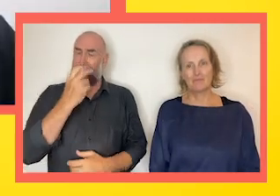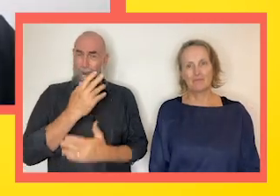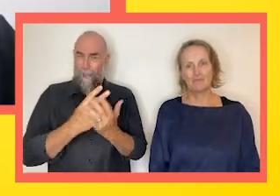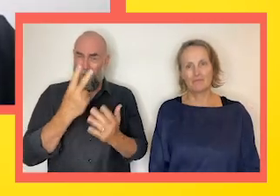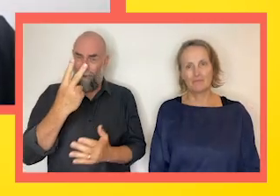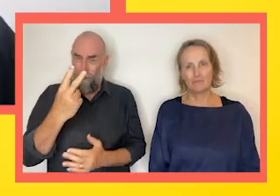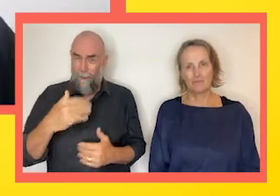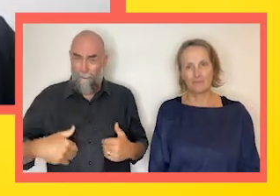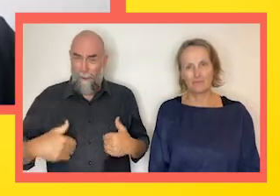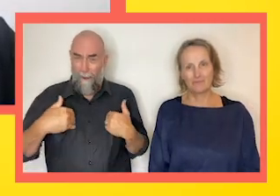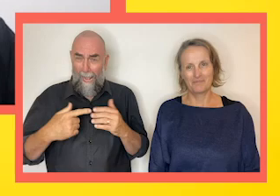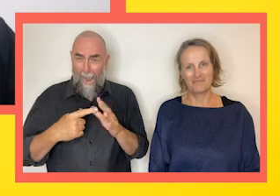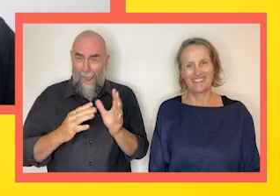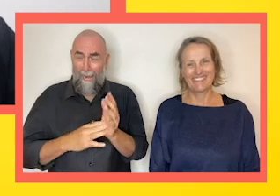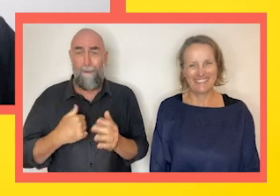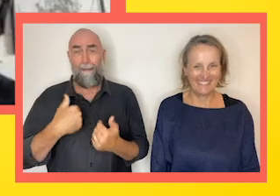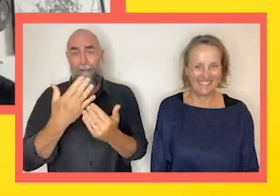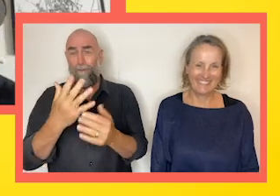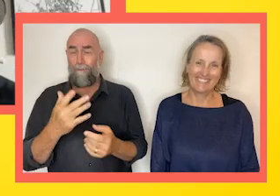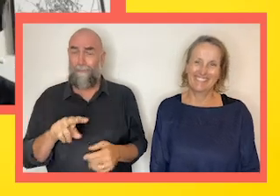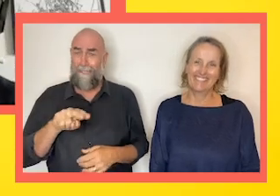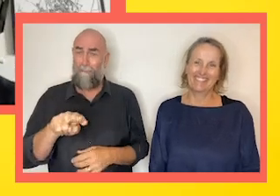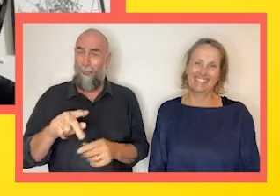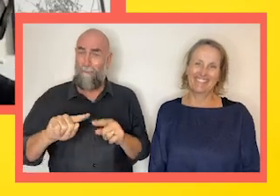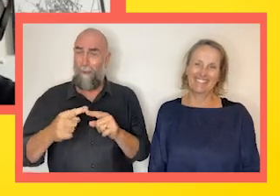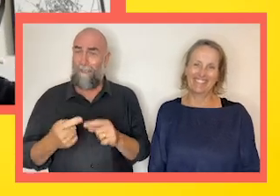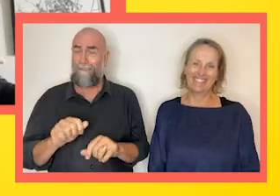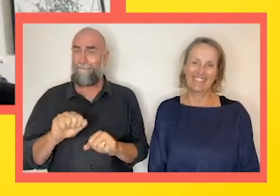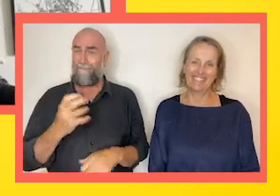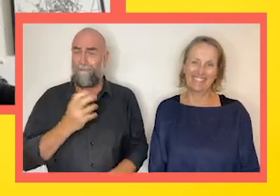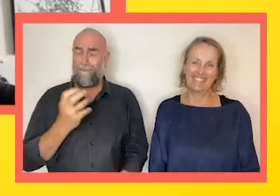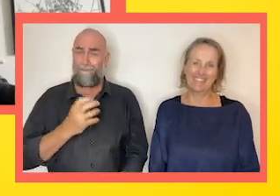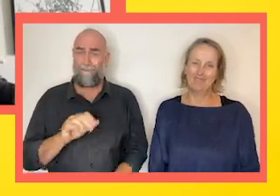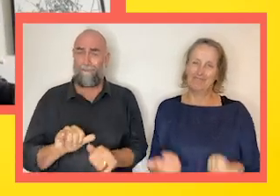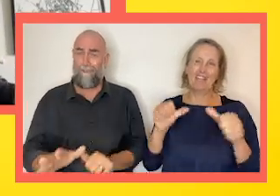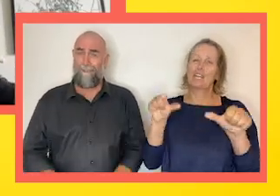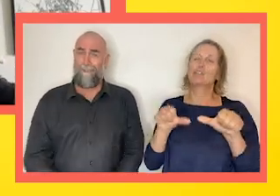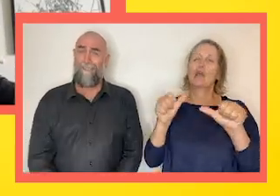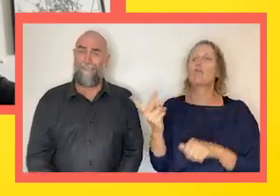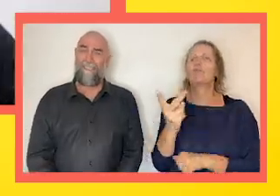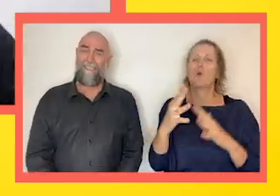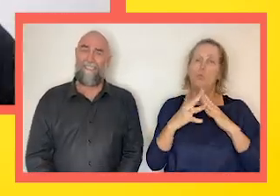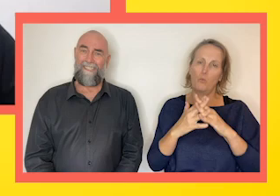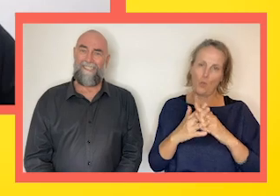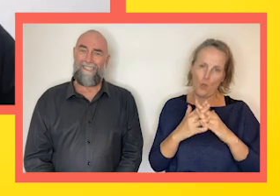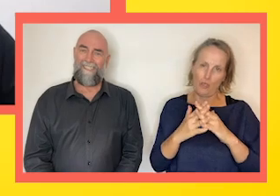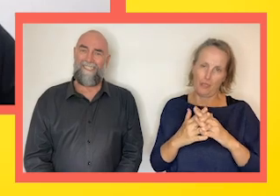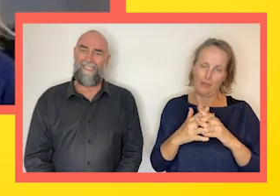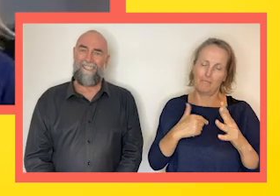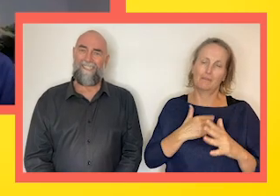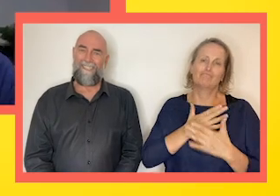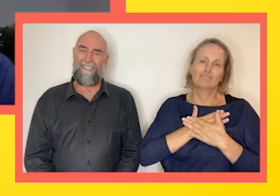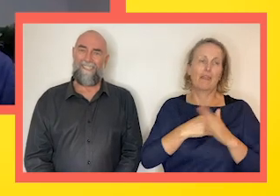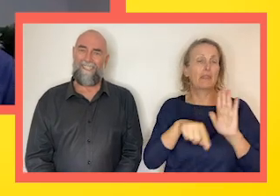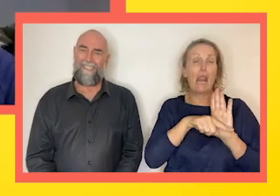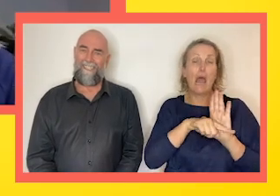morning. You know what? You get double points, I think. That's brutal. Yeah, I like that. Oh, it's okay. You guys, you're worth it. Oh, the alarm